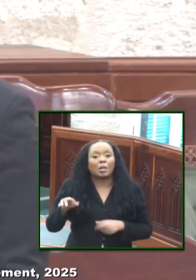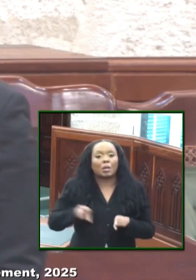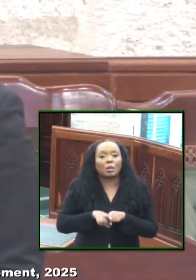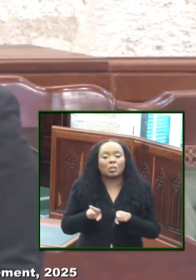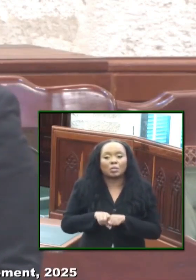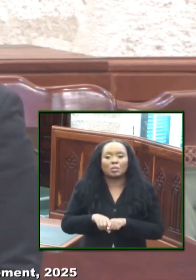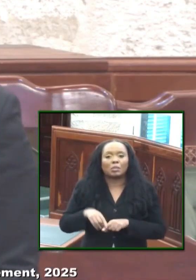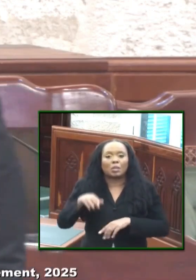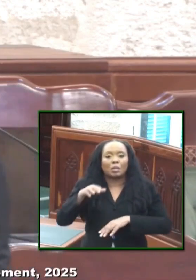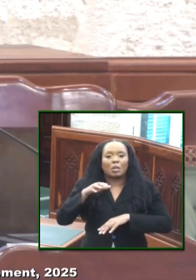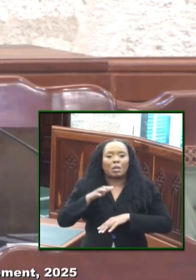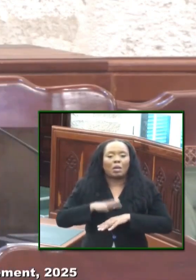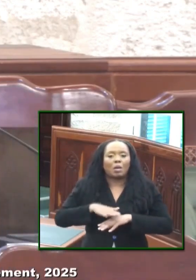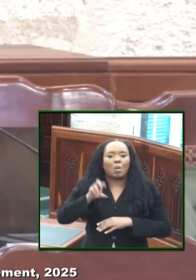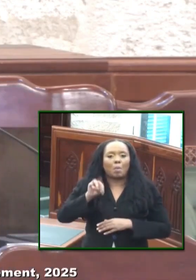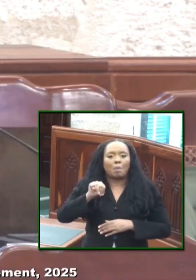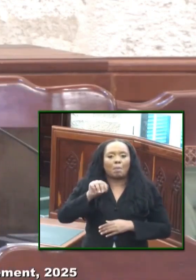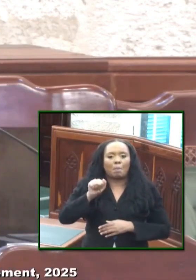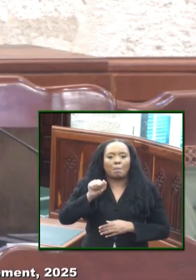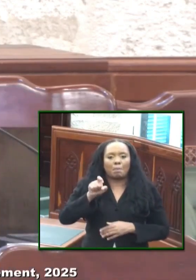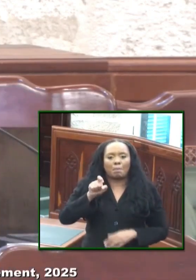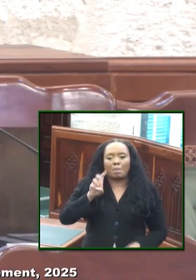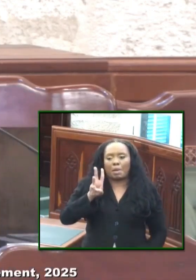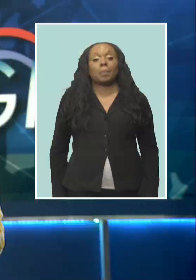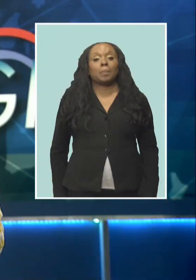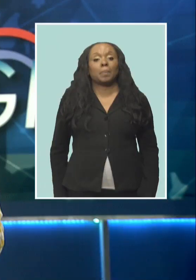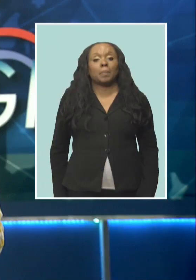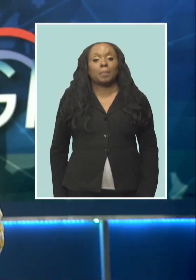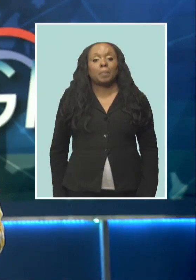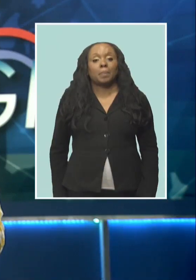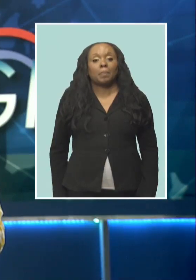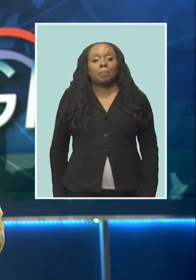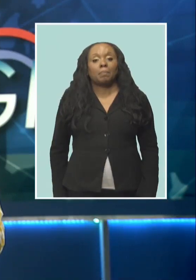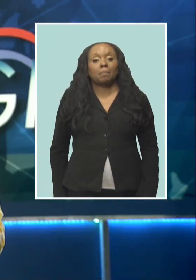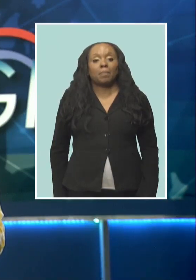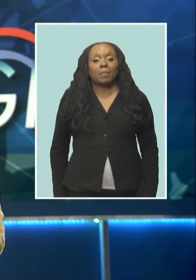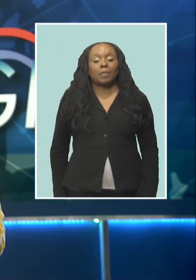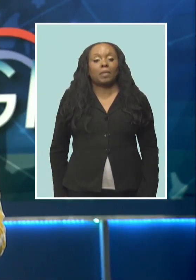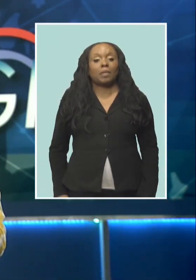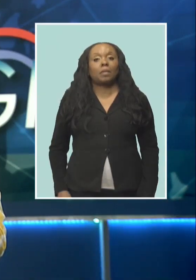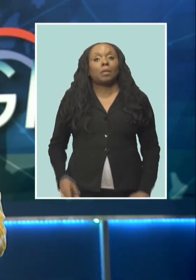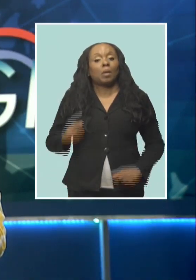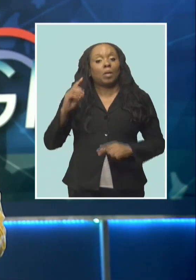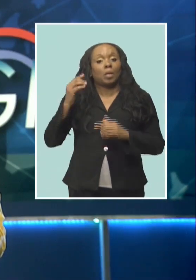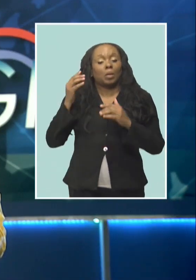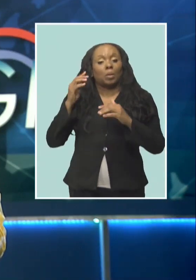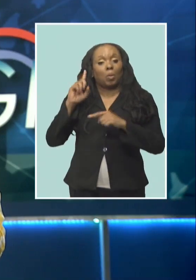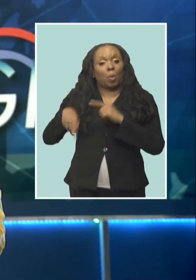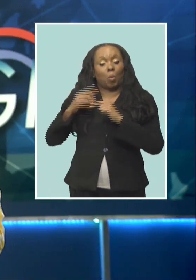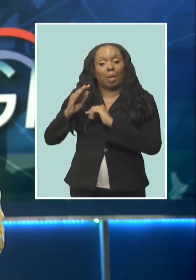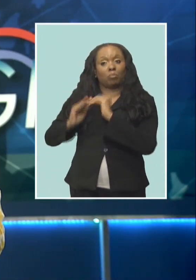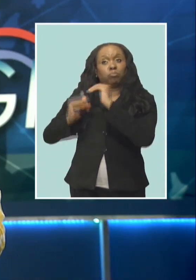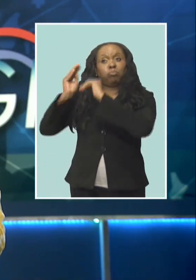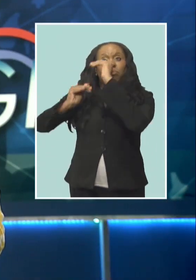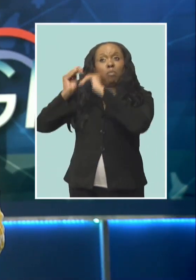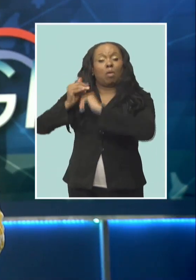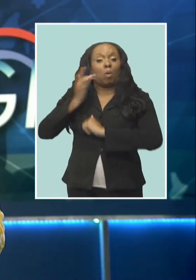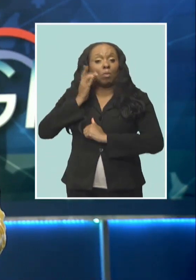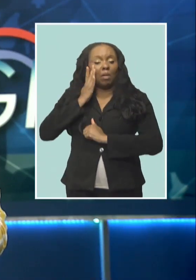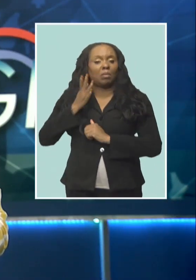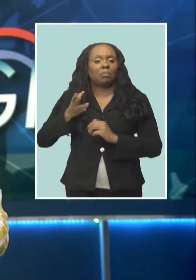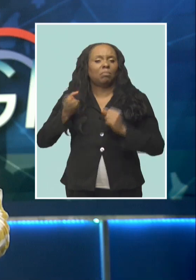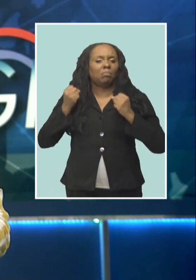Maxwell Coast Road, a 3rd hotel, Odyssey, is going to go there. Dr. Duguid says, as a result, thousands